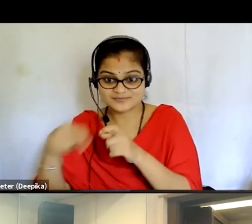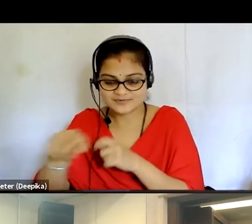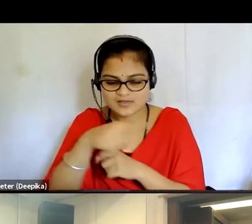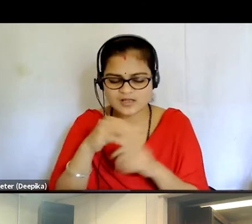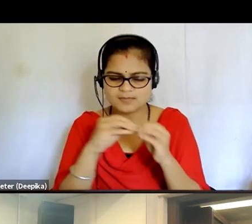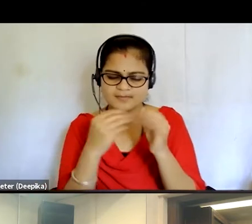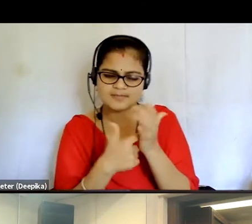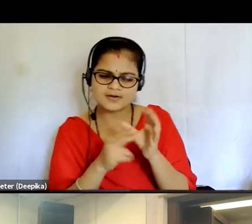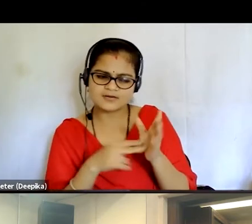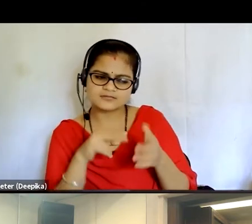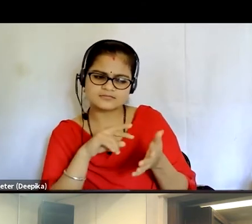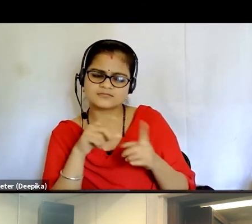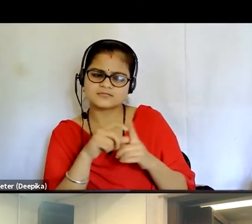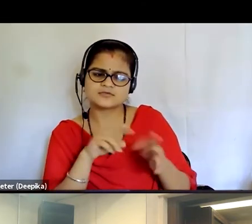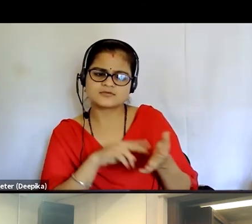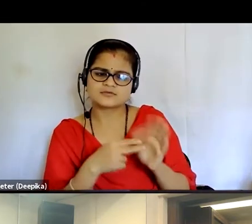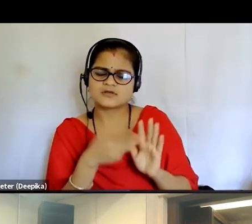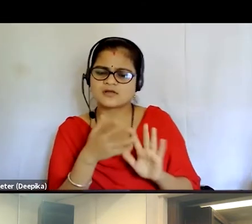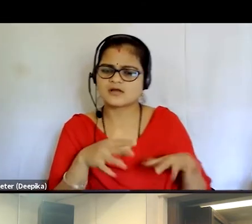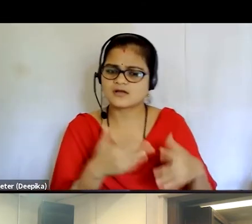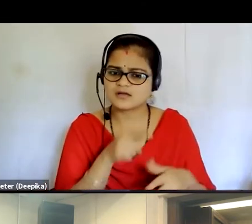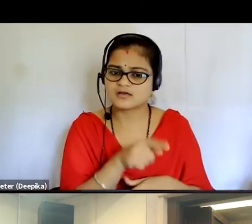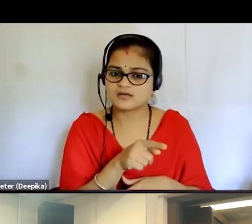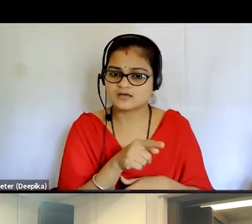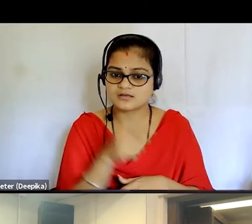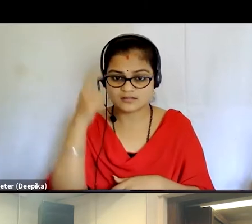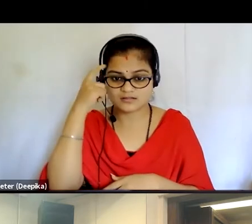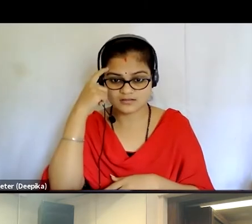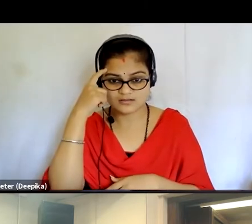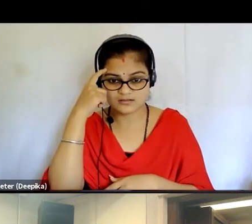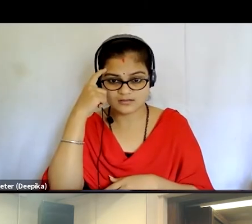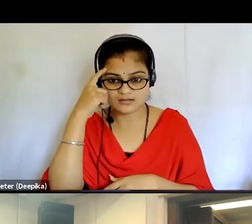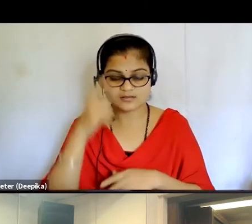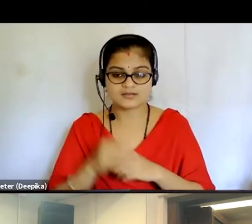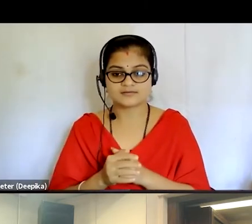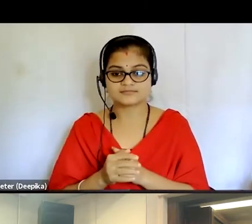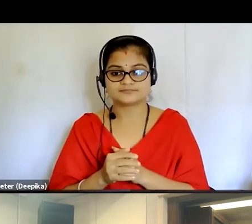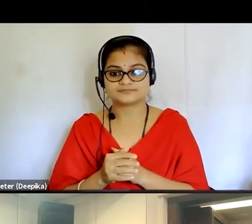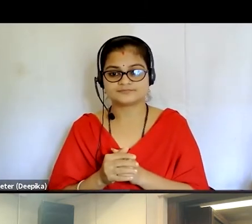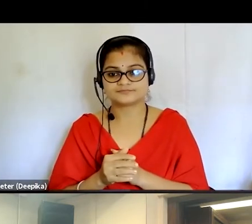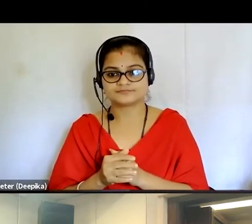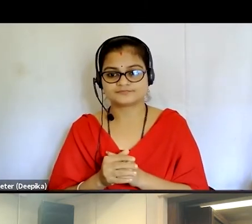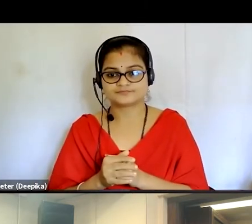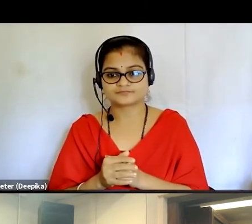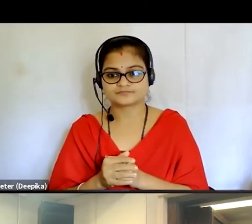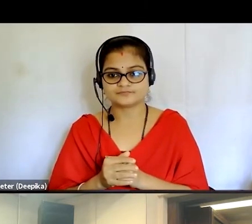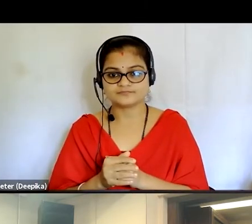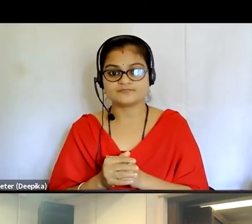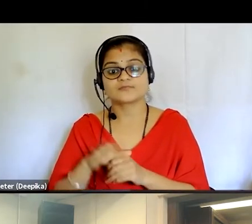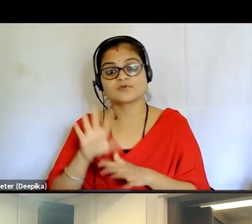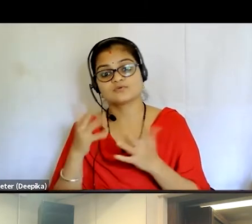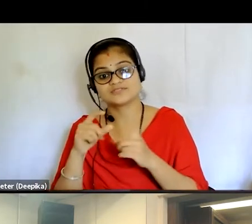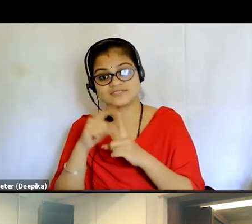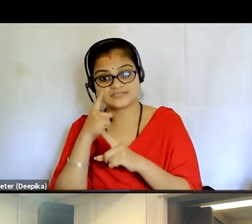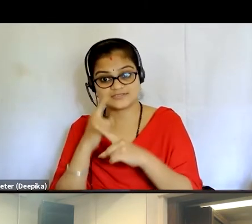brand or consumes a brand. And therefore, you know, whether it is digital content